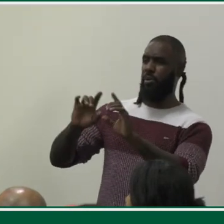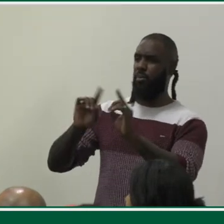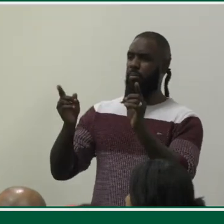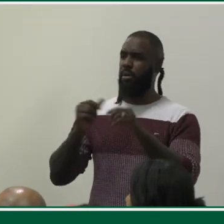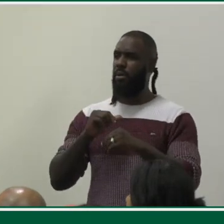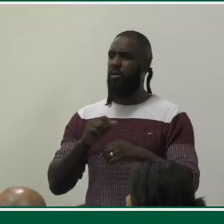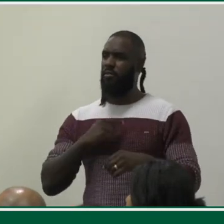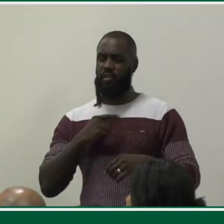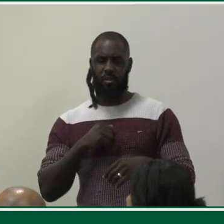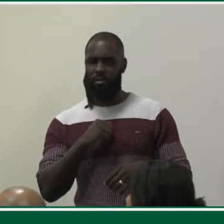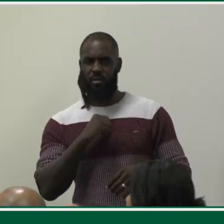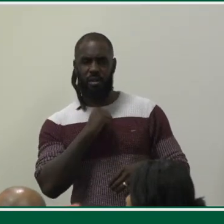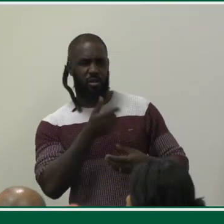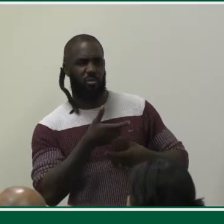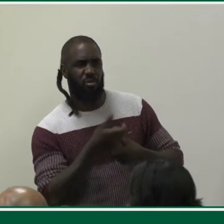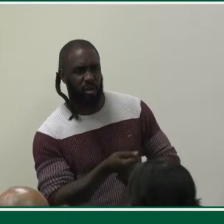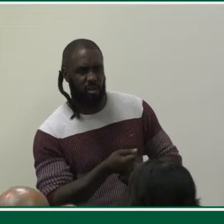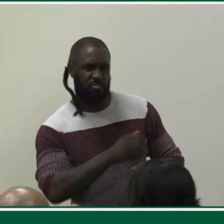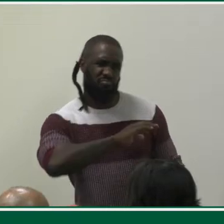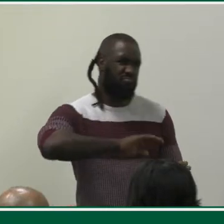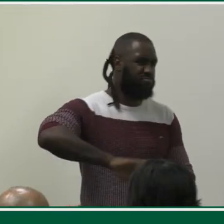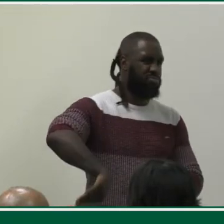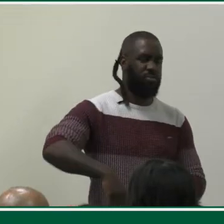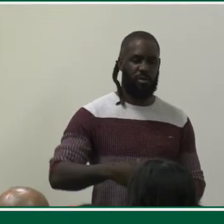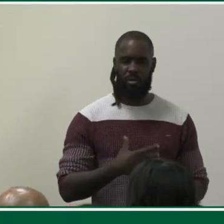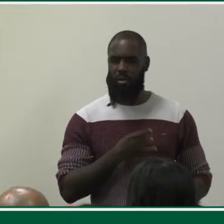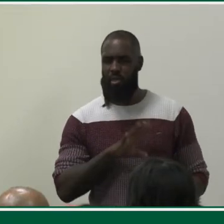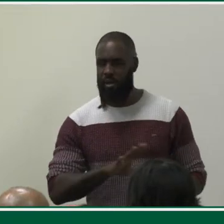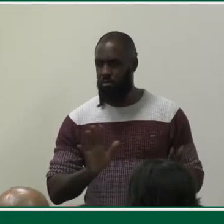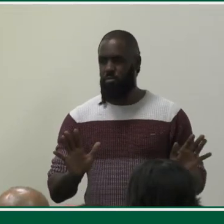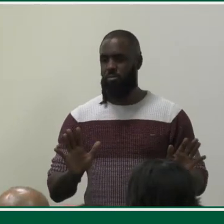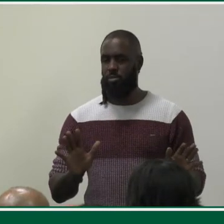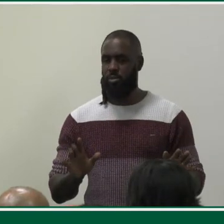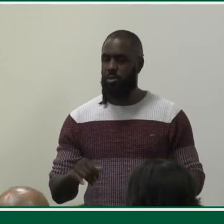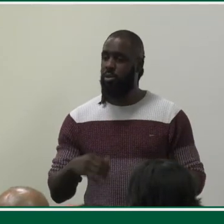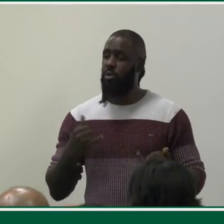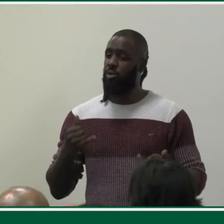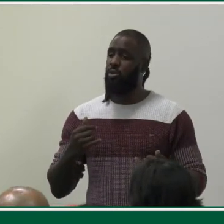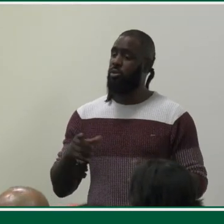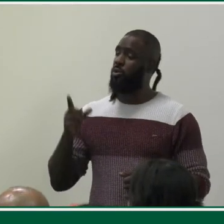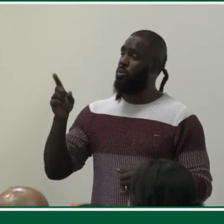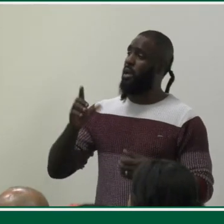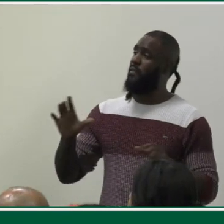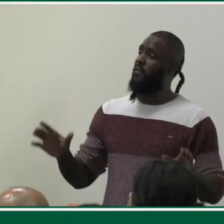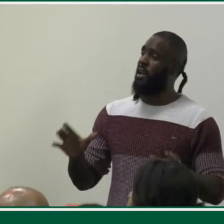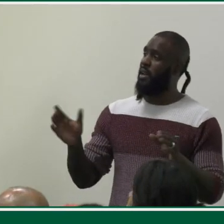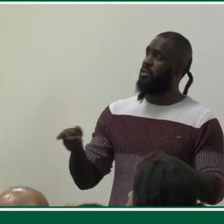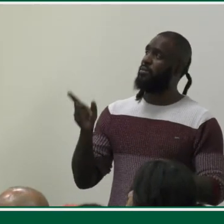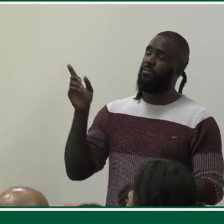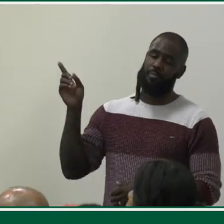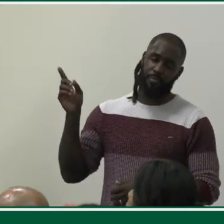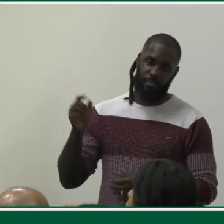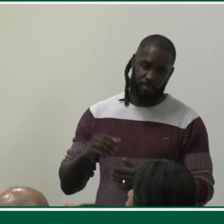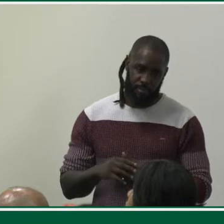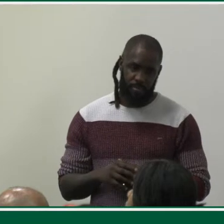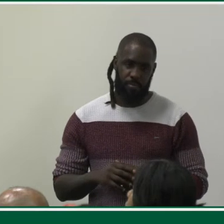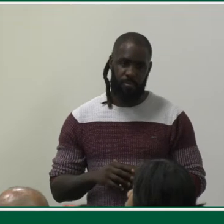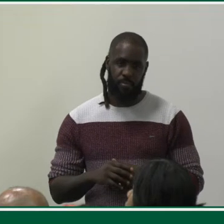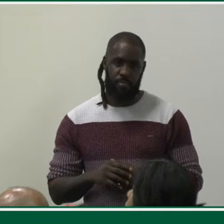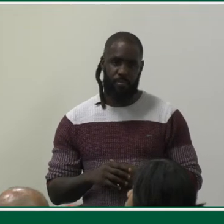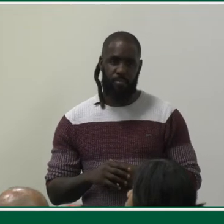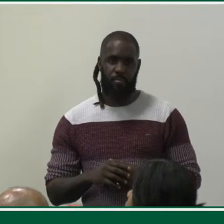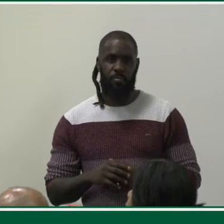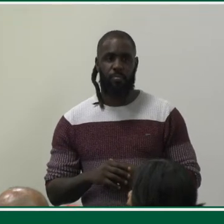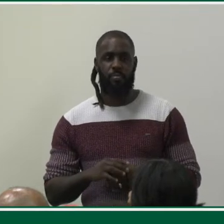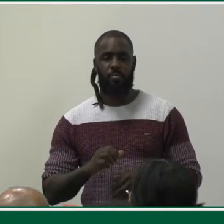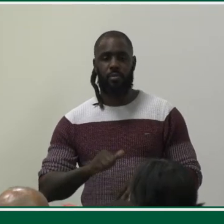students with distrust, disdain, and disregard. And so we came up with this action item from the strategic plan. To